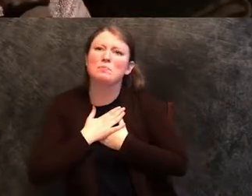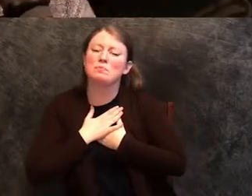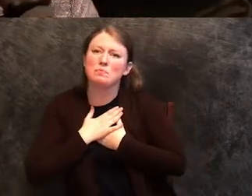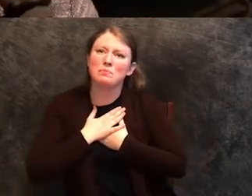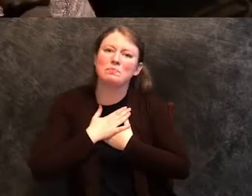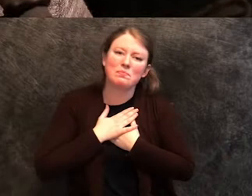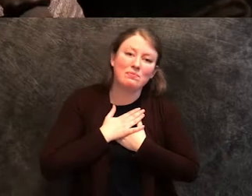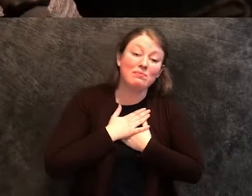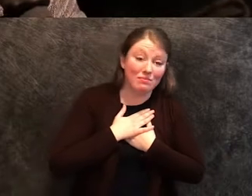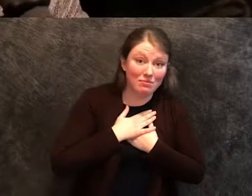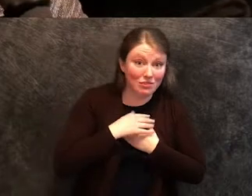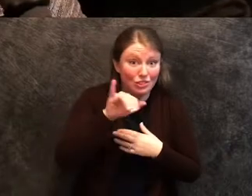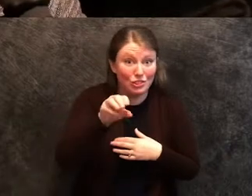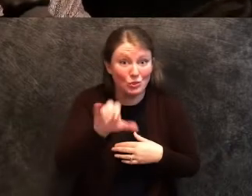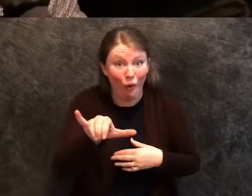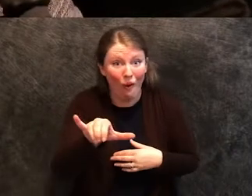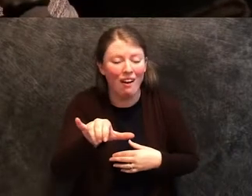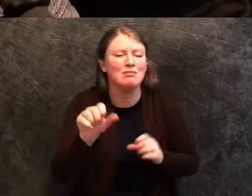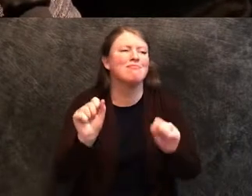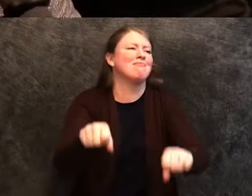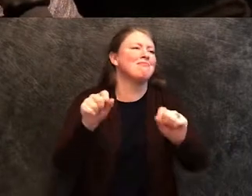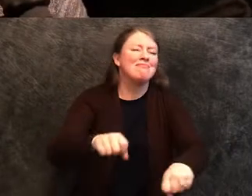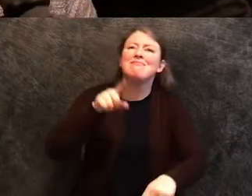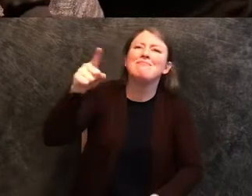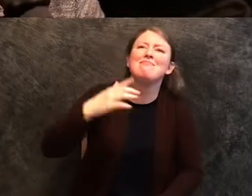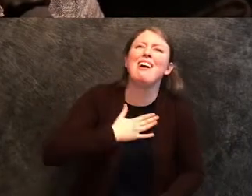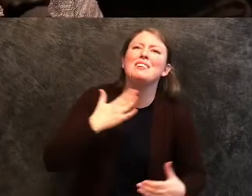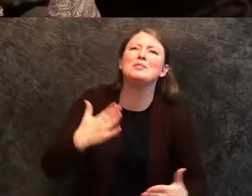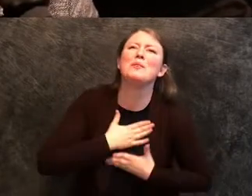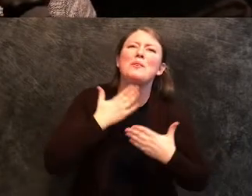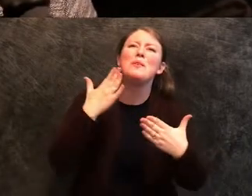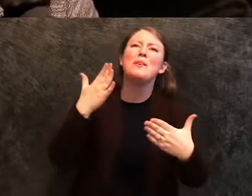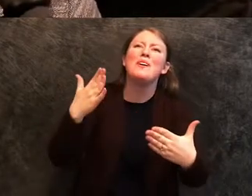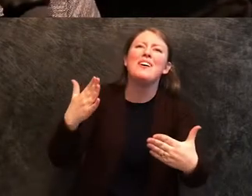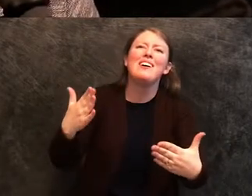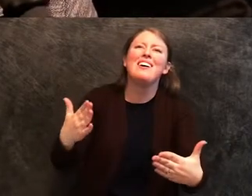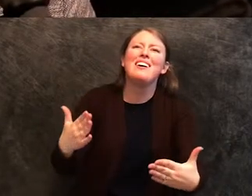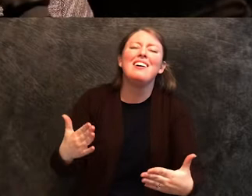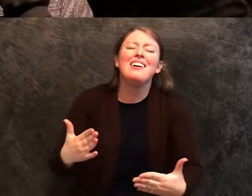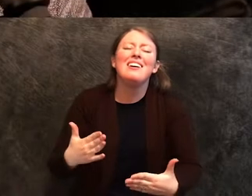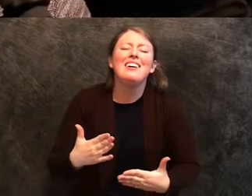This time we're going to say joy. Come on. You are my joy.